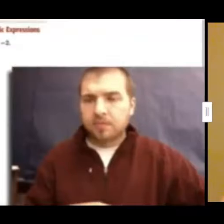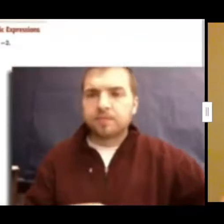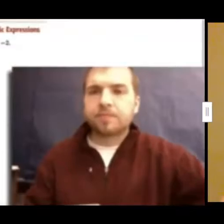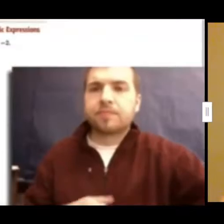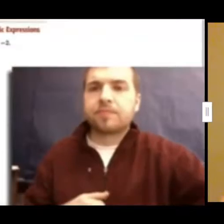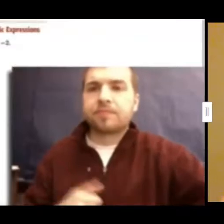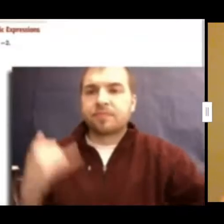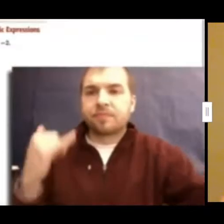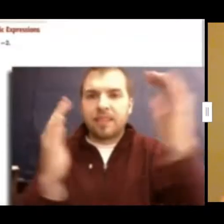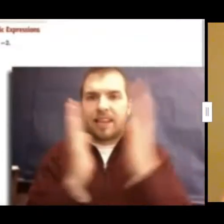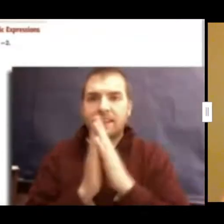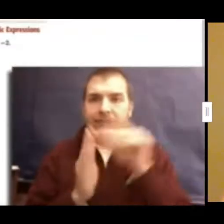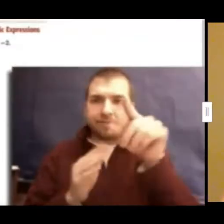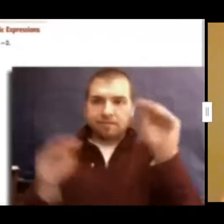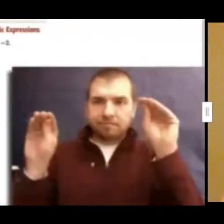mine?